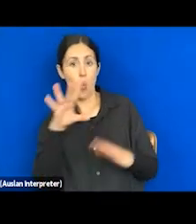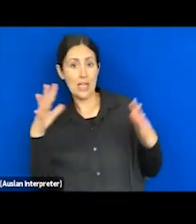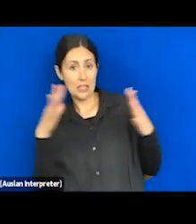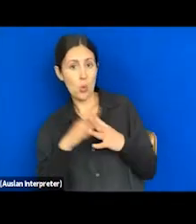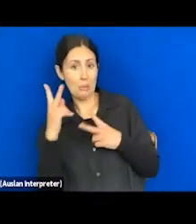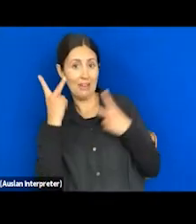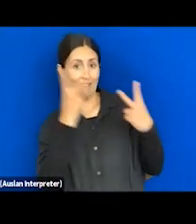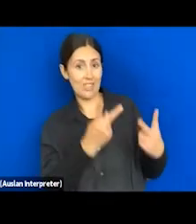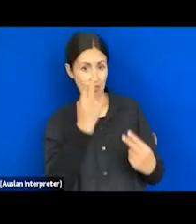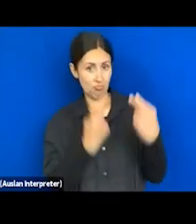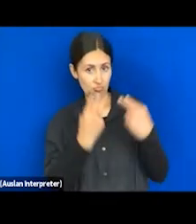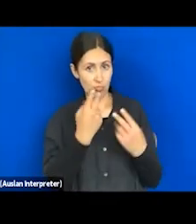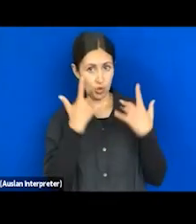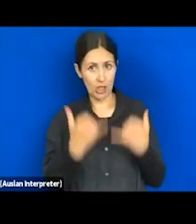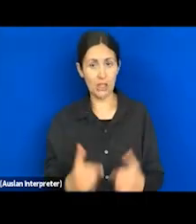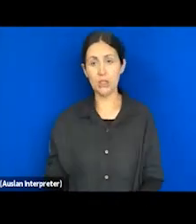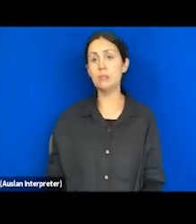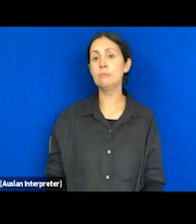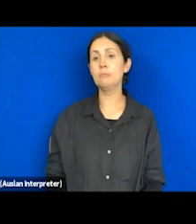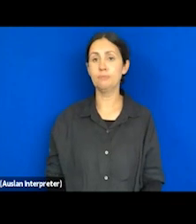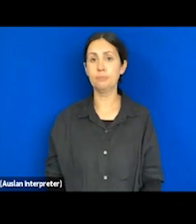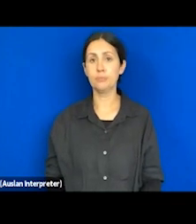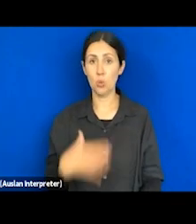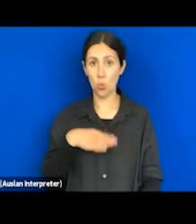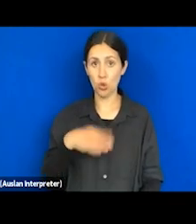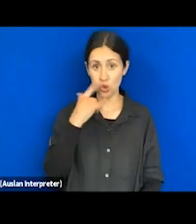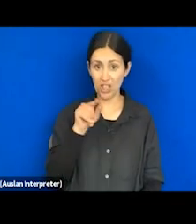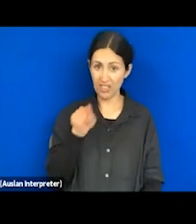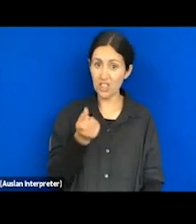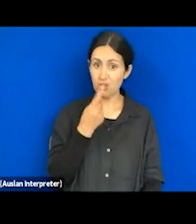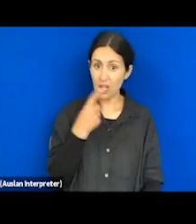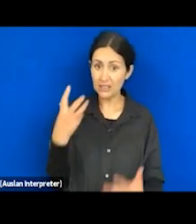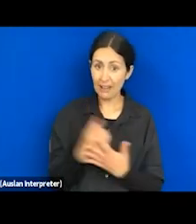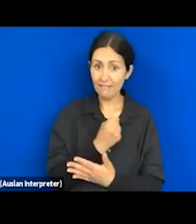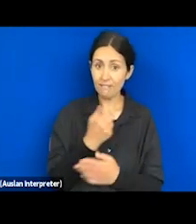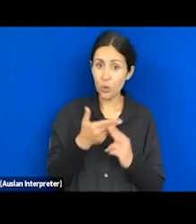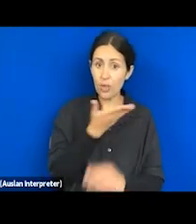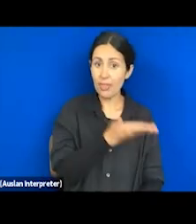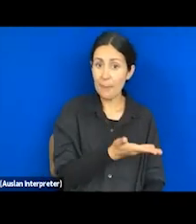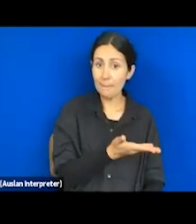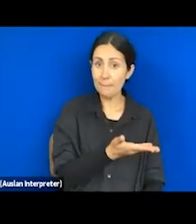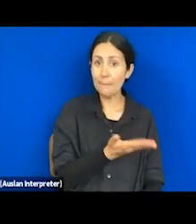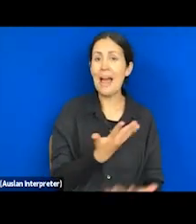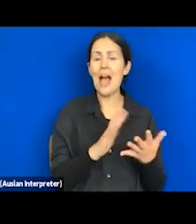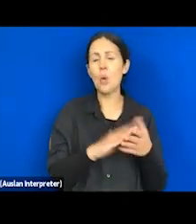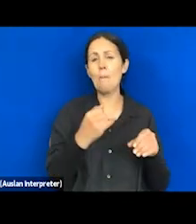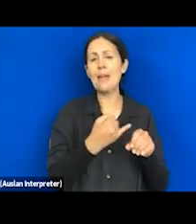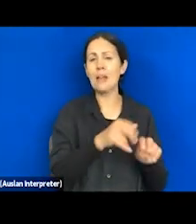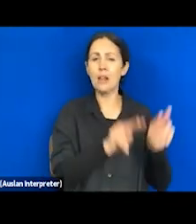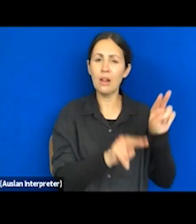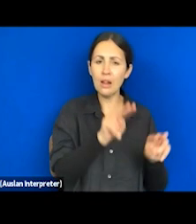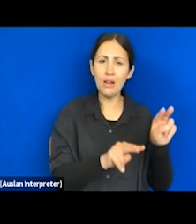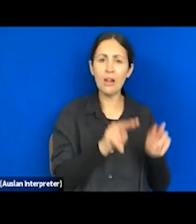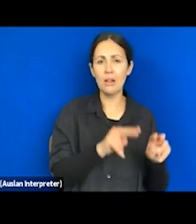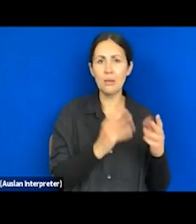The primary outcomes of this study are safety and feasibility. And we're measuring safety through medical assessments, vital signs, as well as